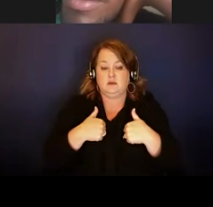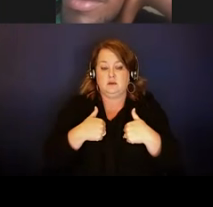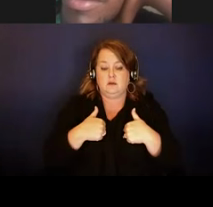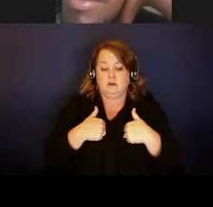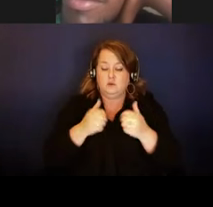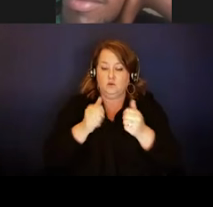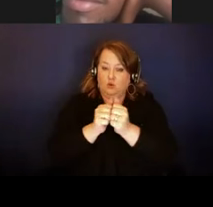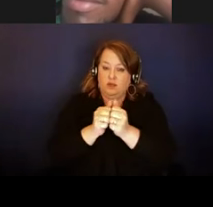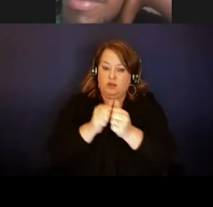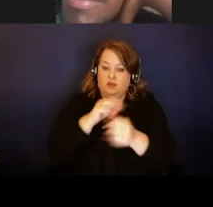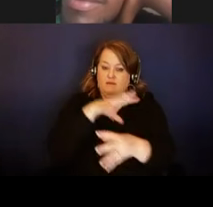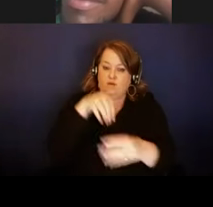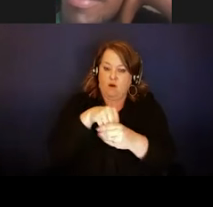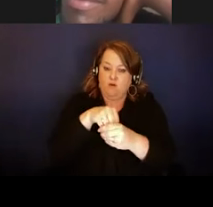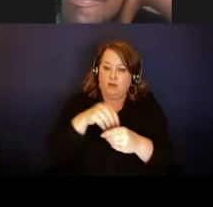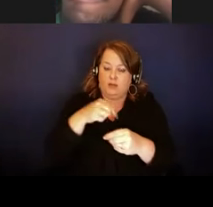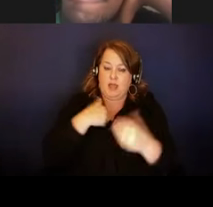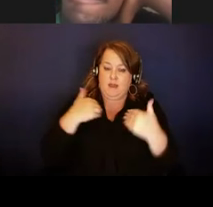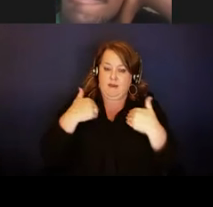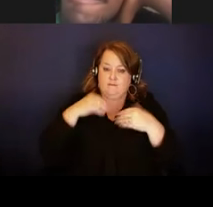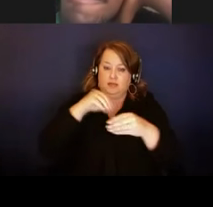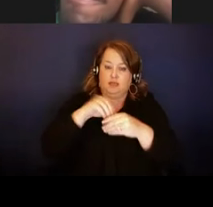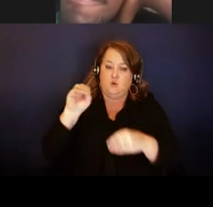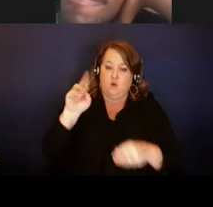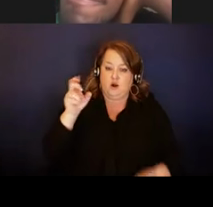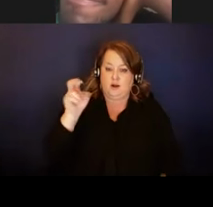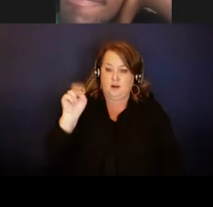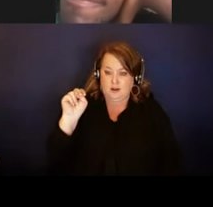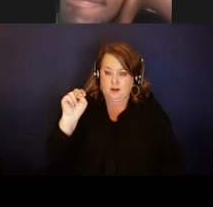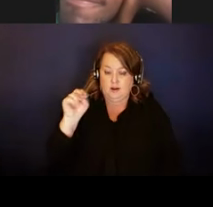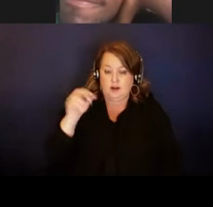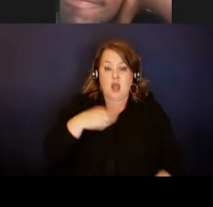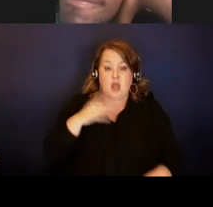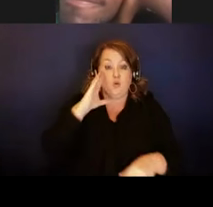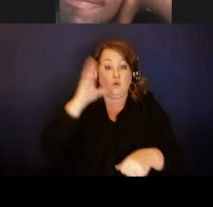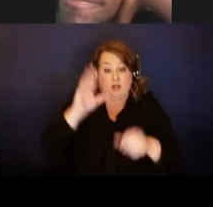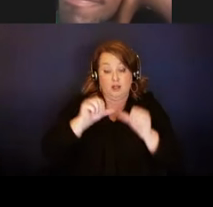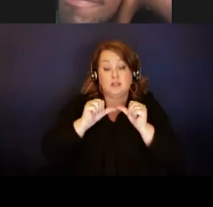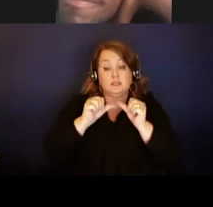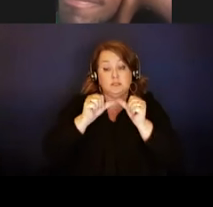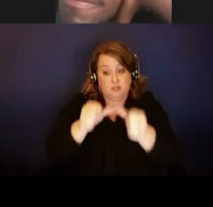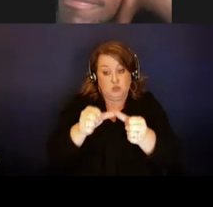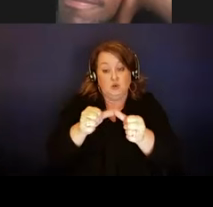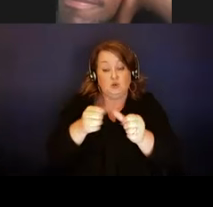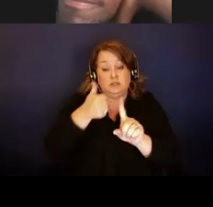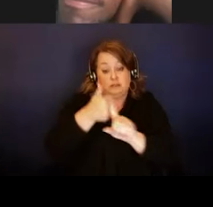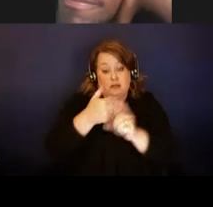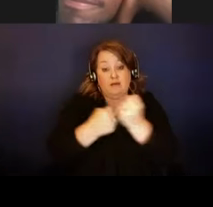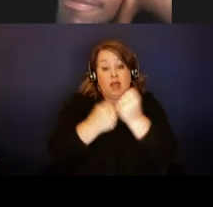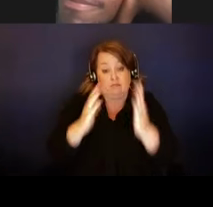that I have been in Oregon. And I will continue to be a self-advocate and